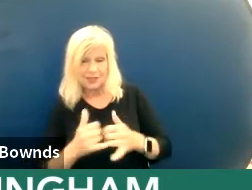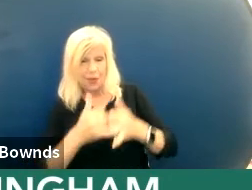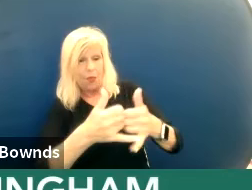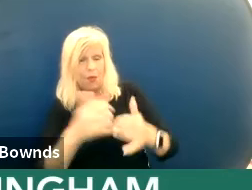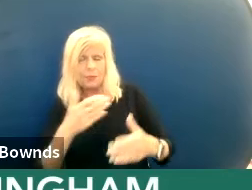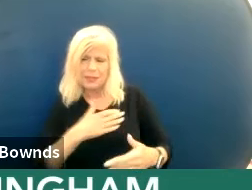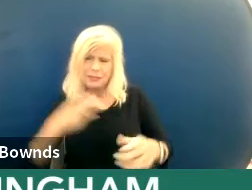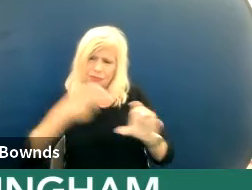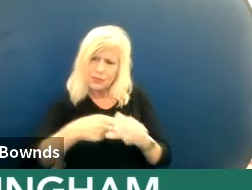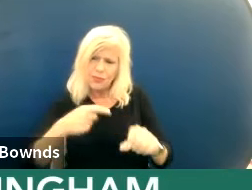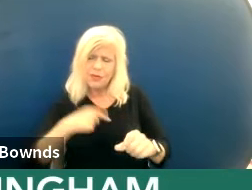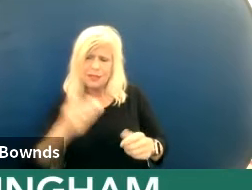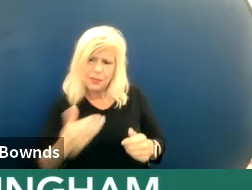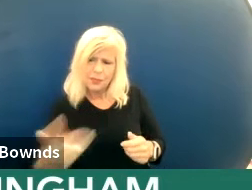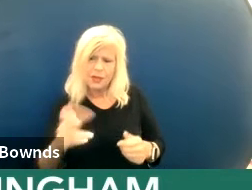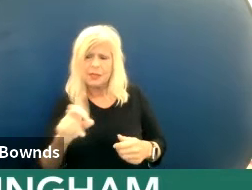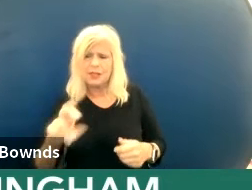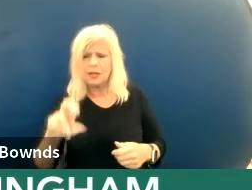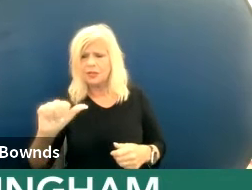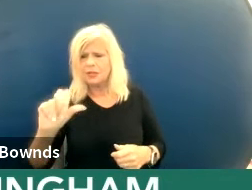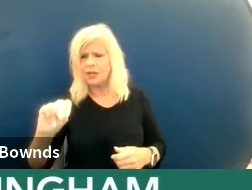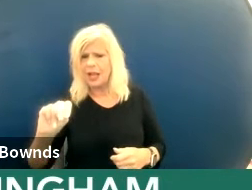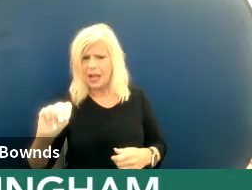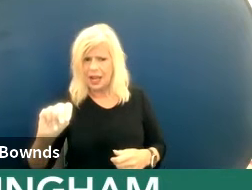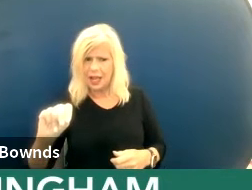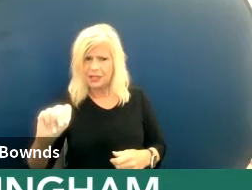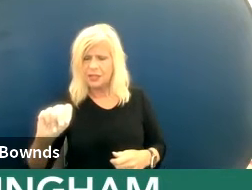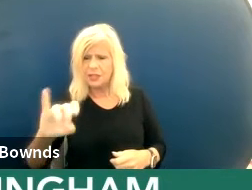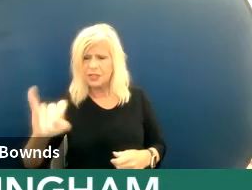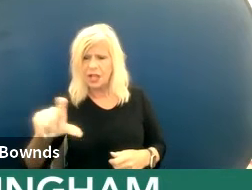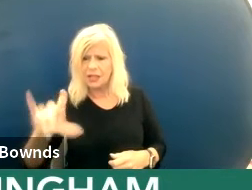join me in welcoming Dr. Anjali Forber-Pratt.